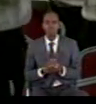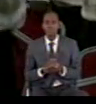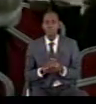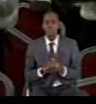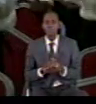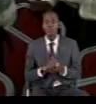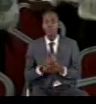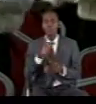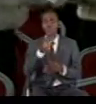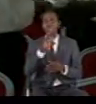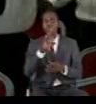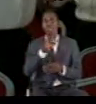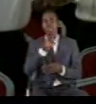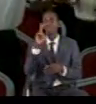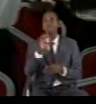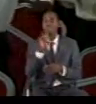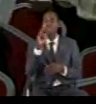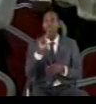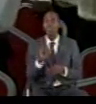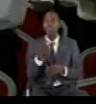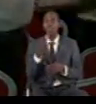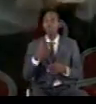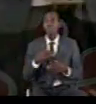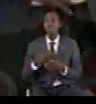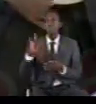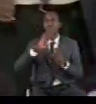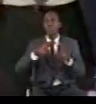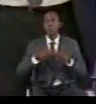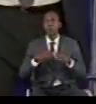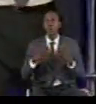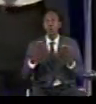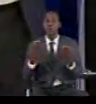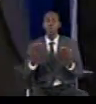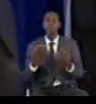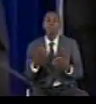Channels of my spirit. Open up.